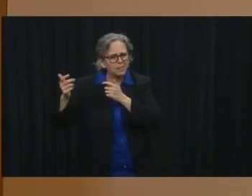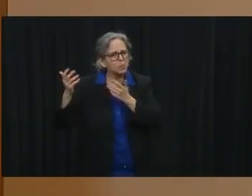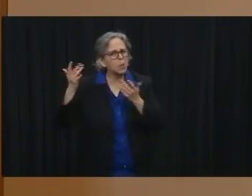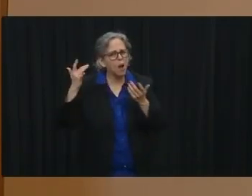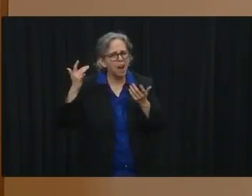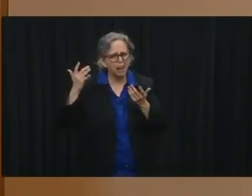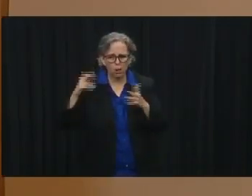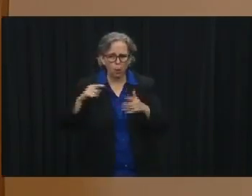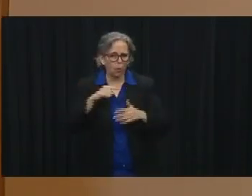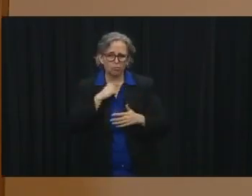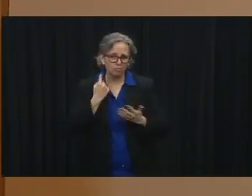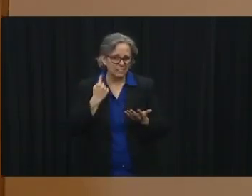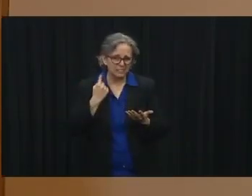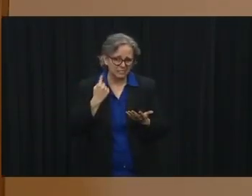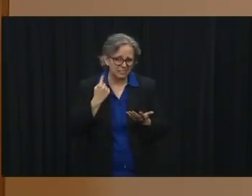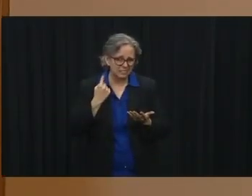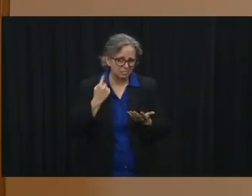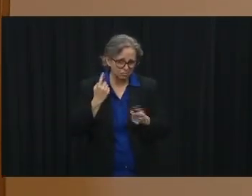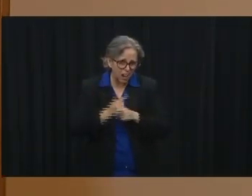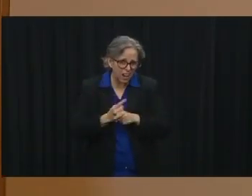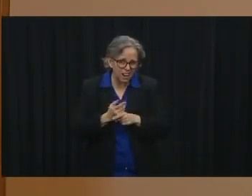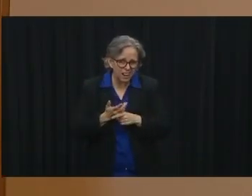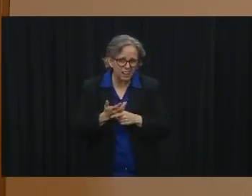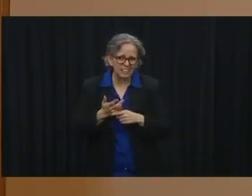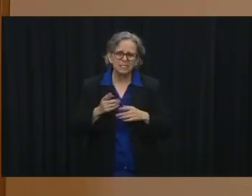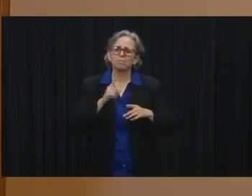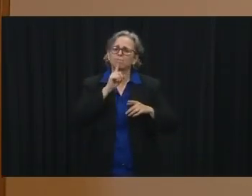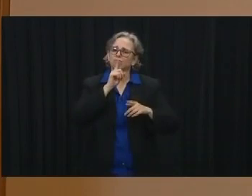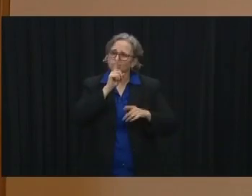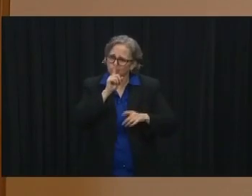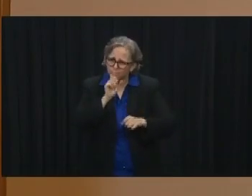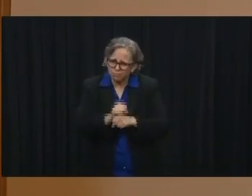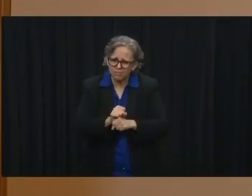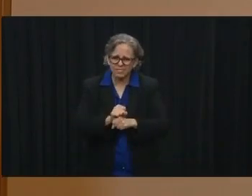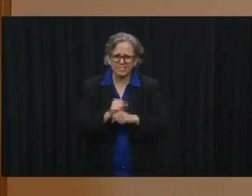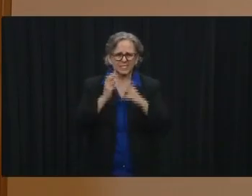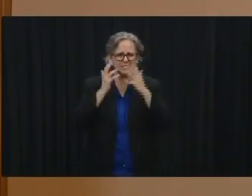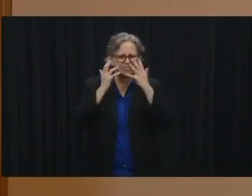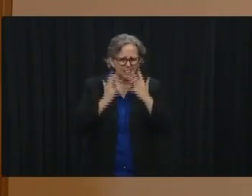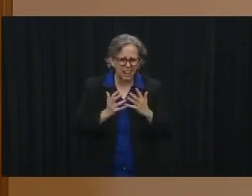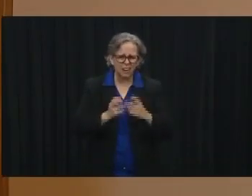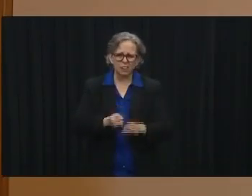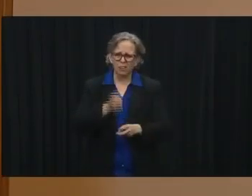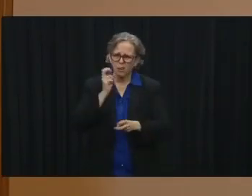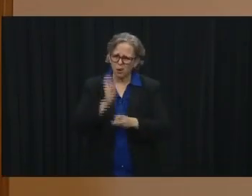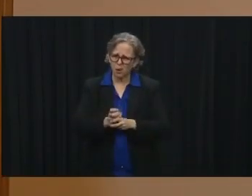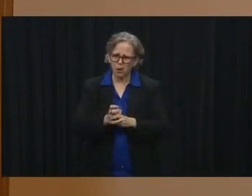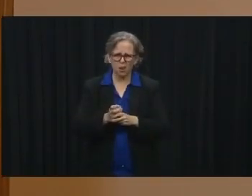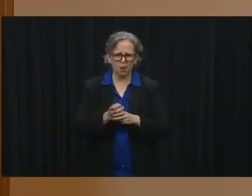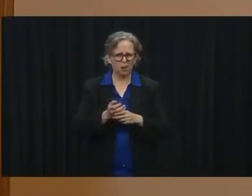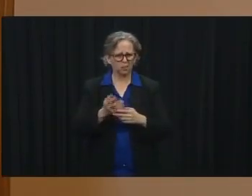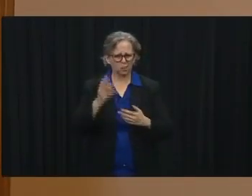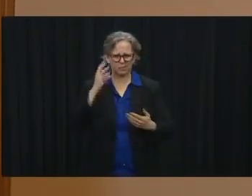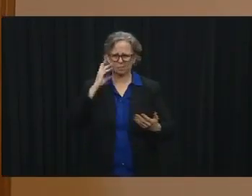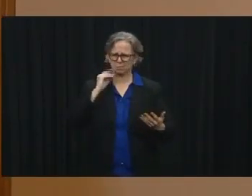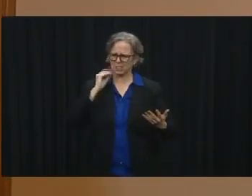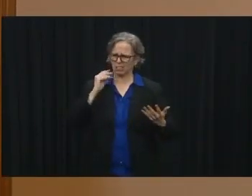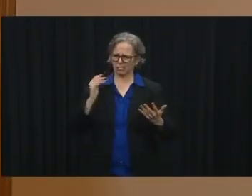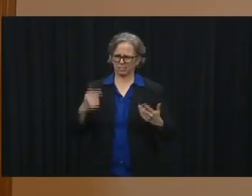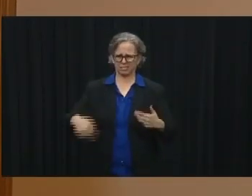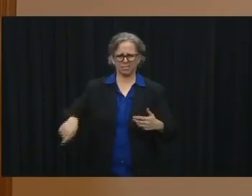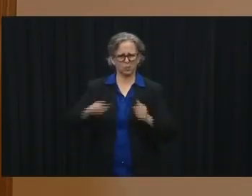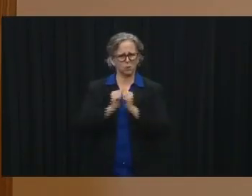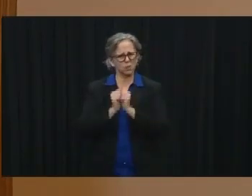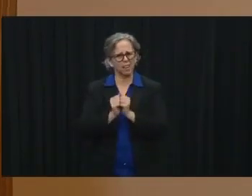others in their family at risk. And these are very, very sad and very hard things we're going through together, but we are together. Stay